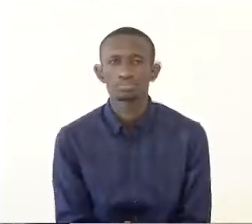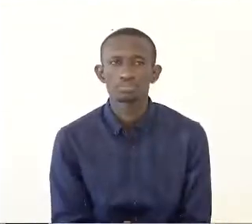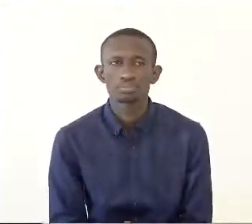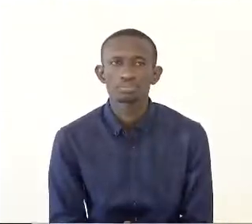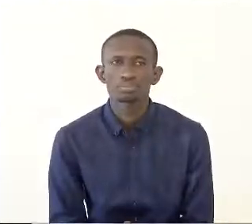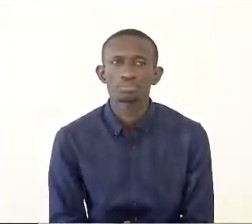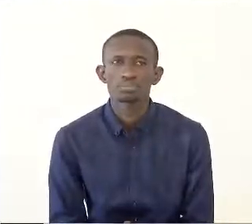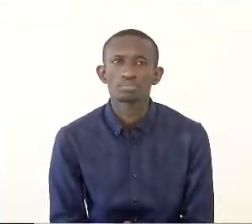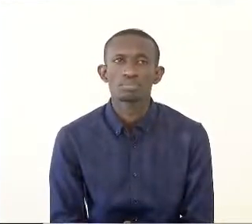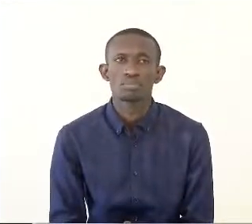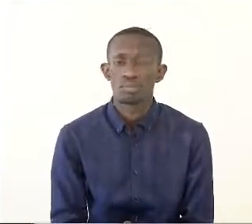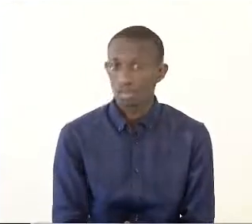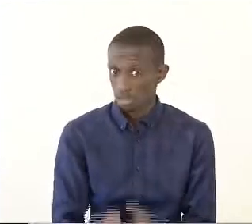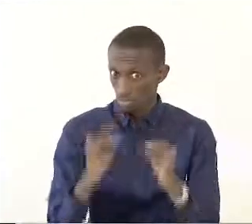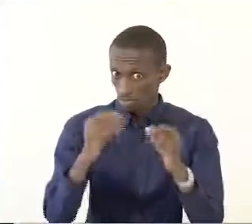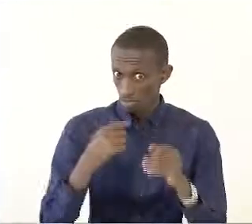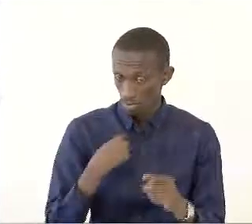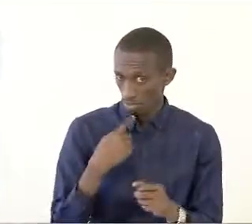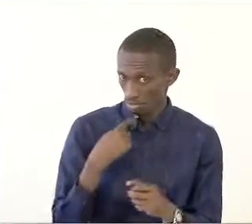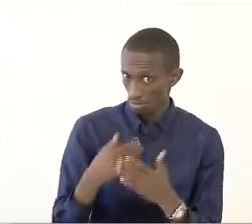Then, as what we have said, it